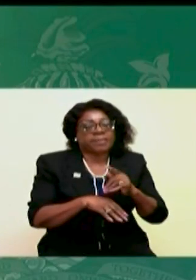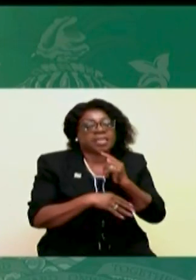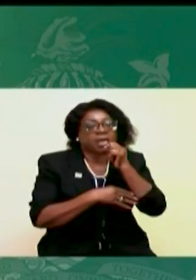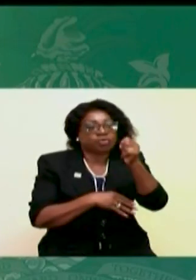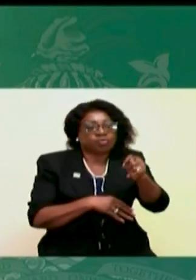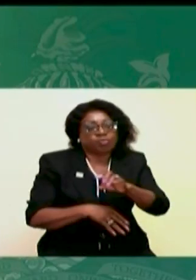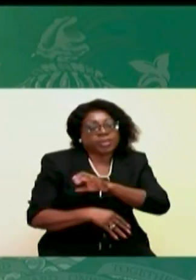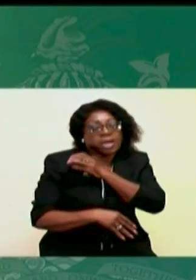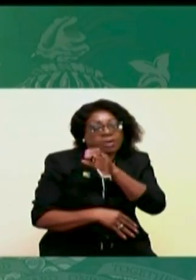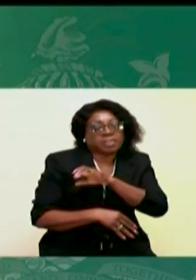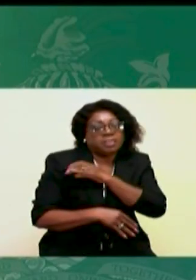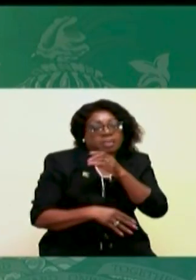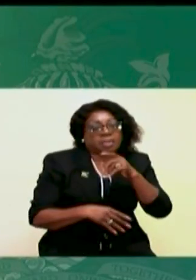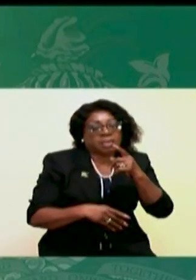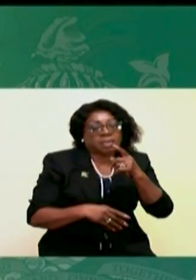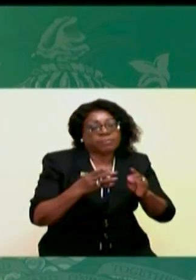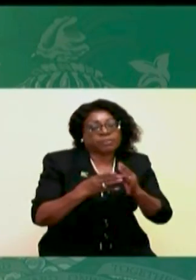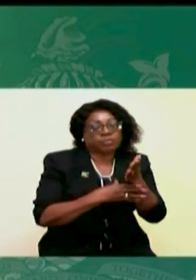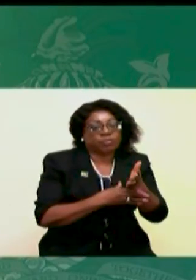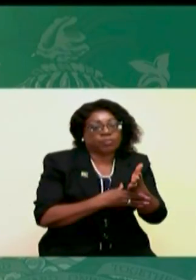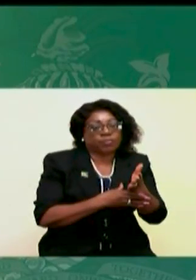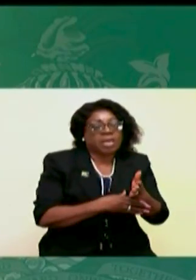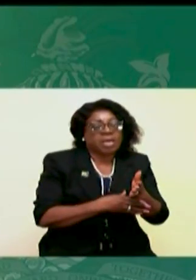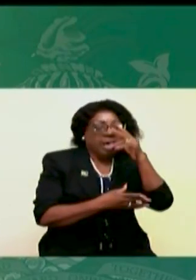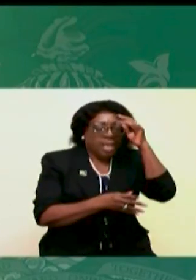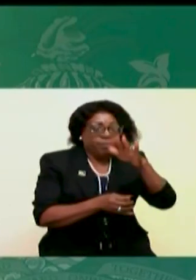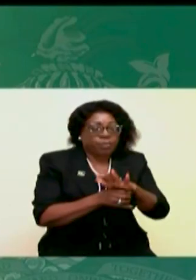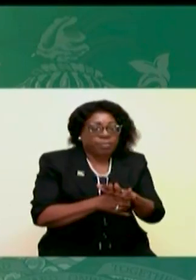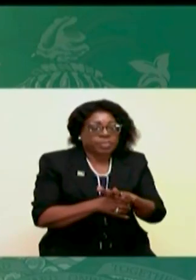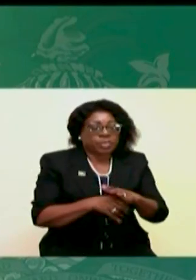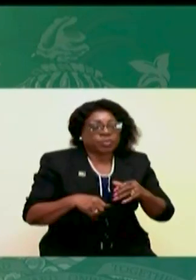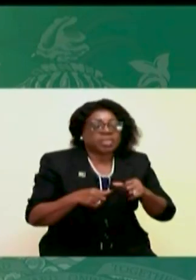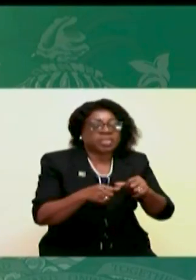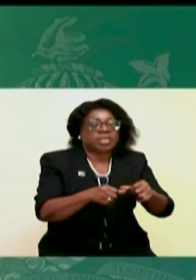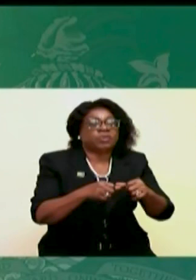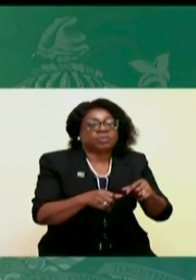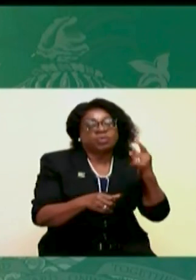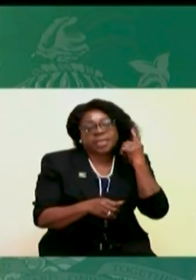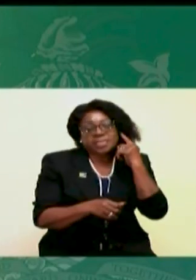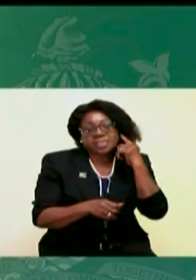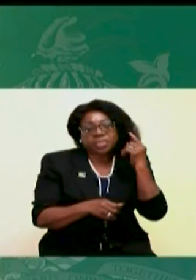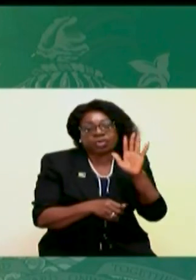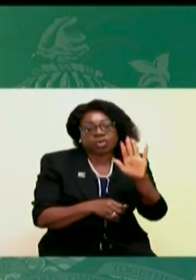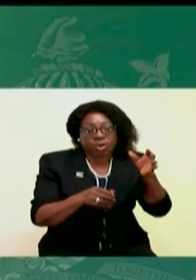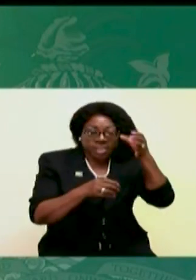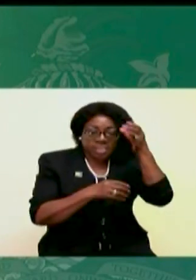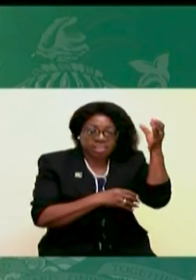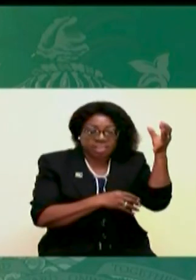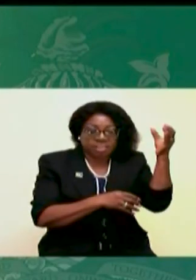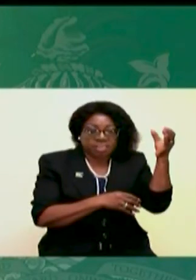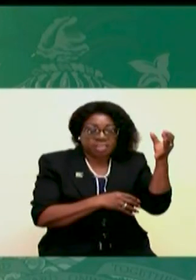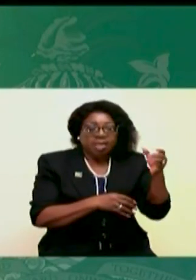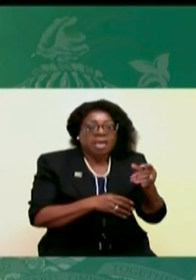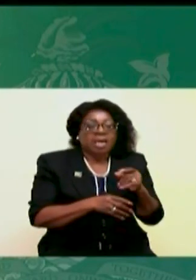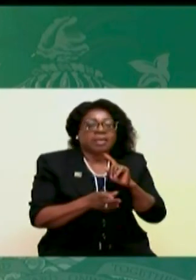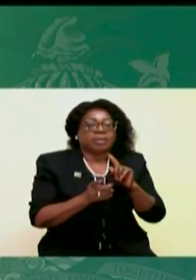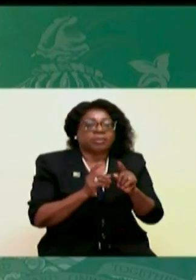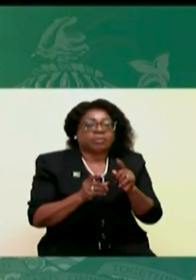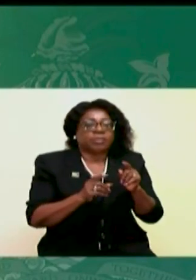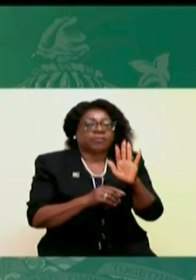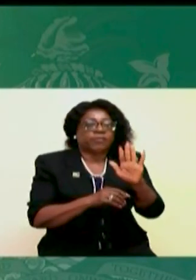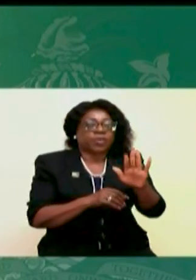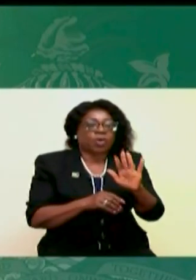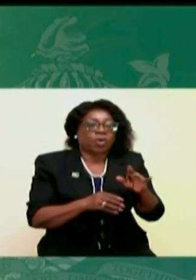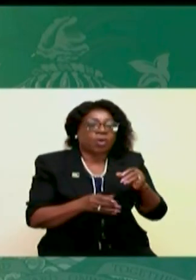character shines through. I promise to continue to listen to your concerns, advocating for your